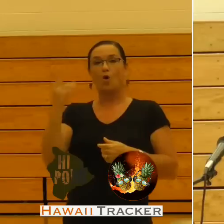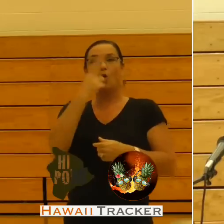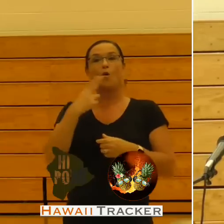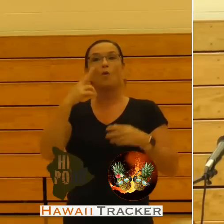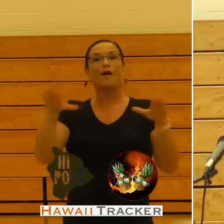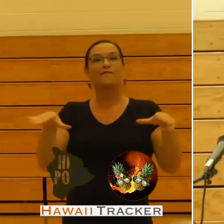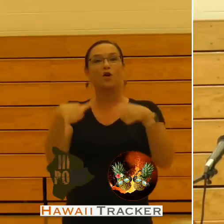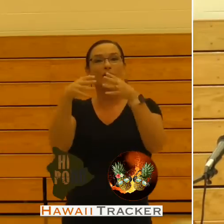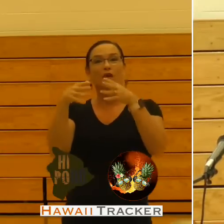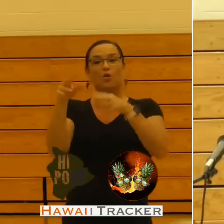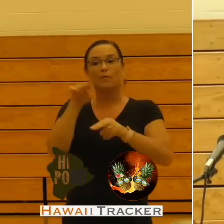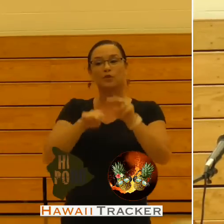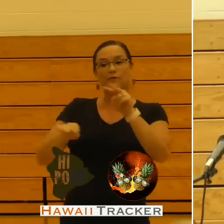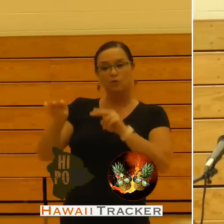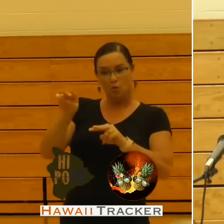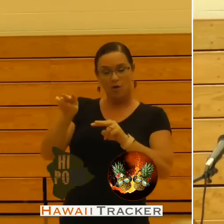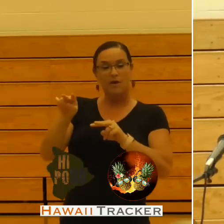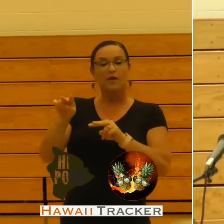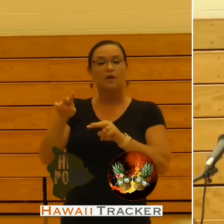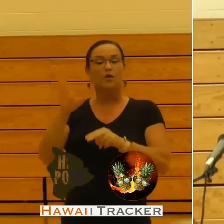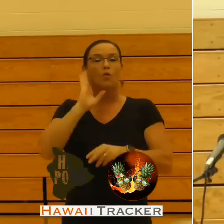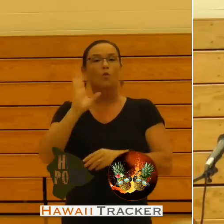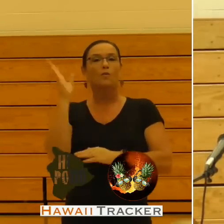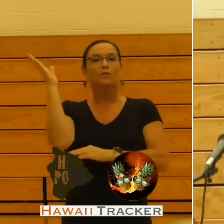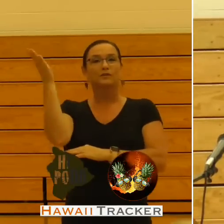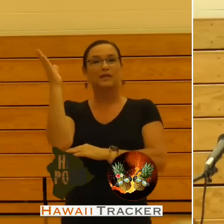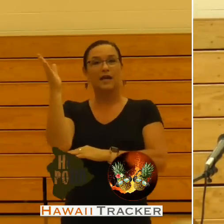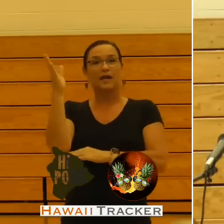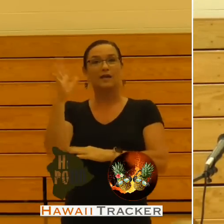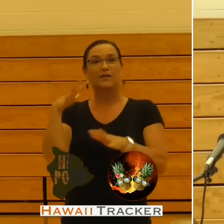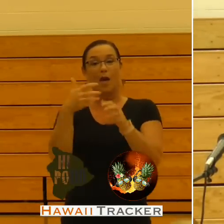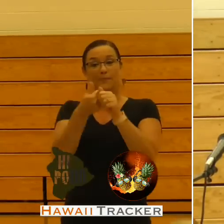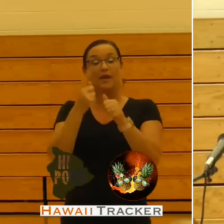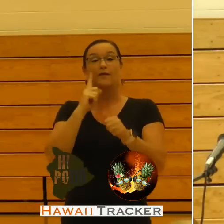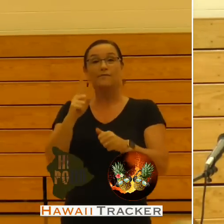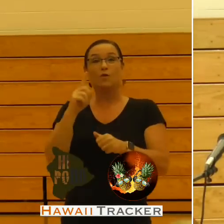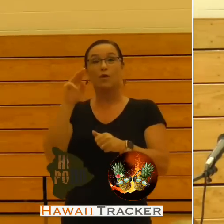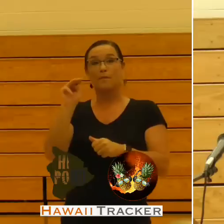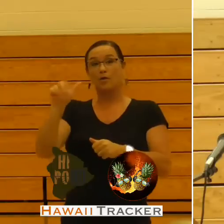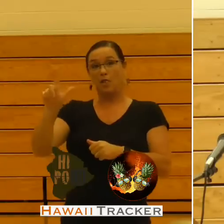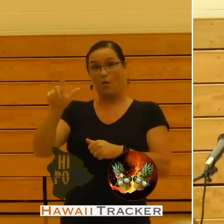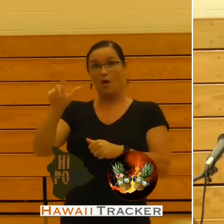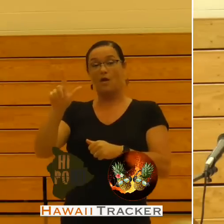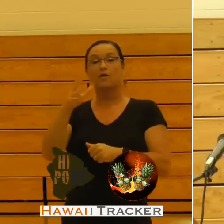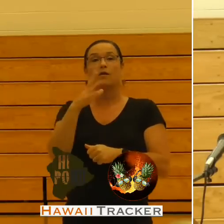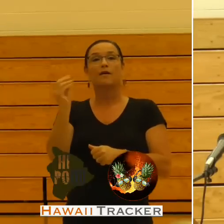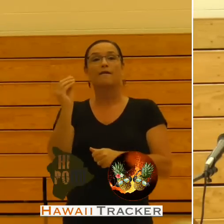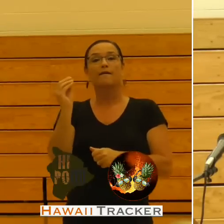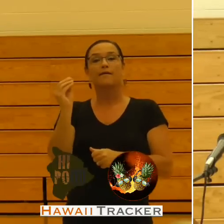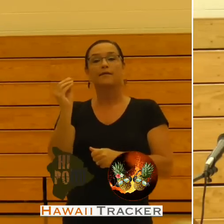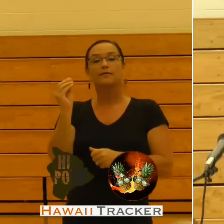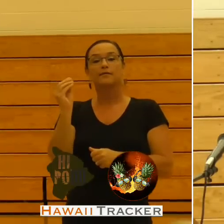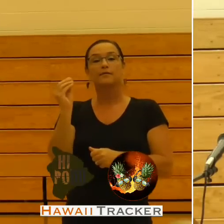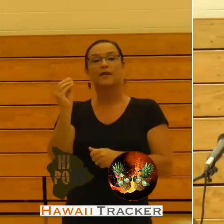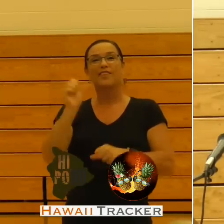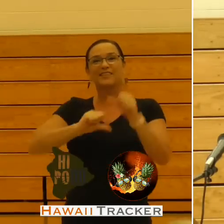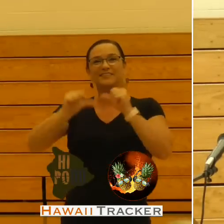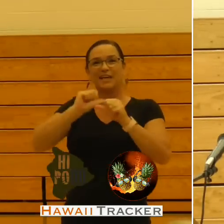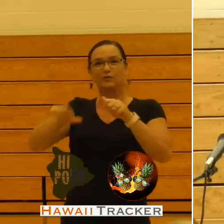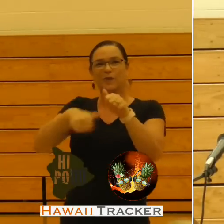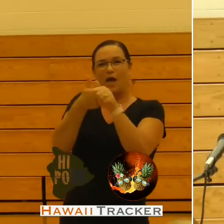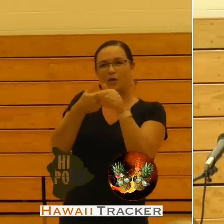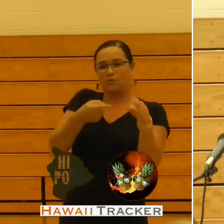Observatory, present the update for Mauna Loa and the science behind